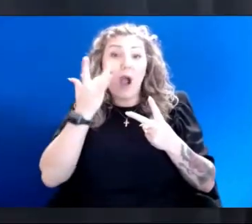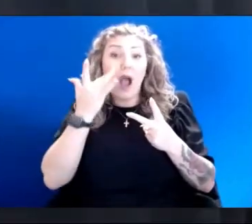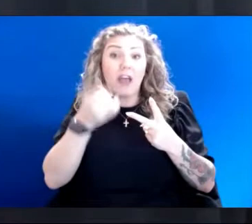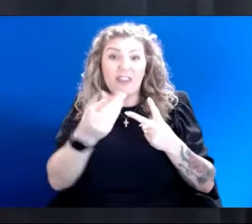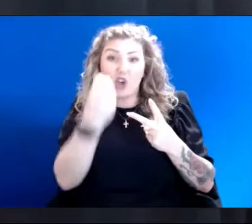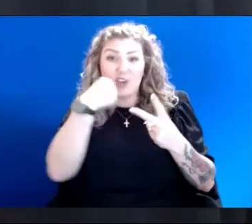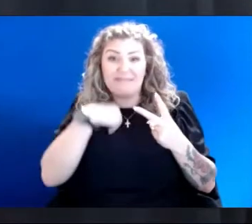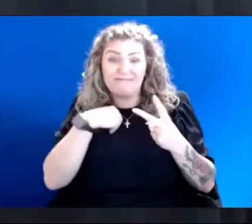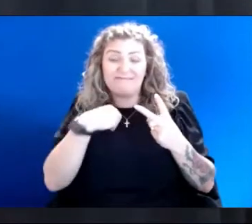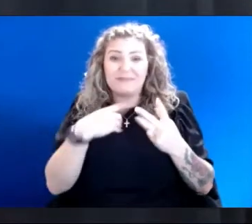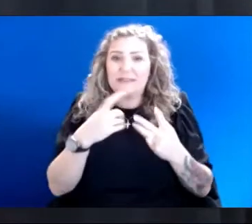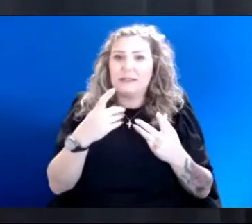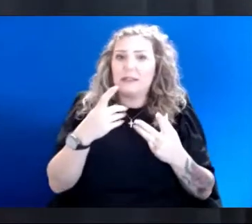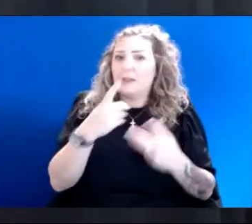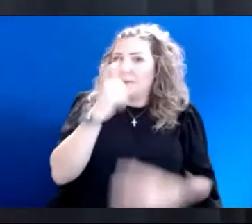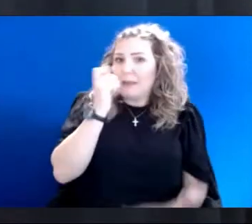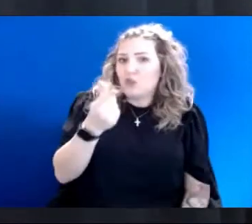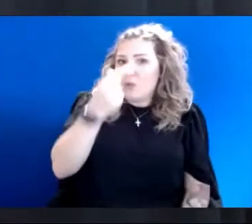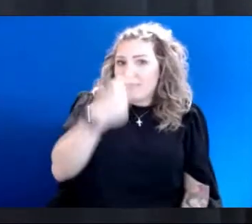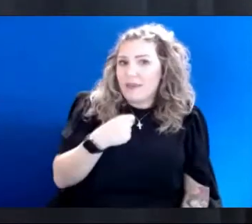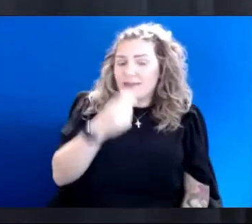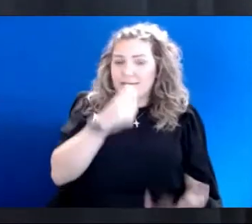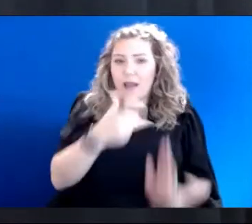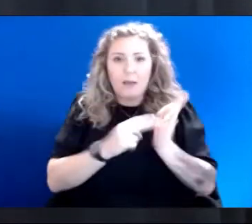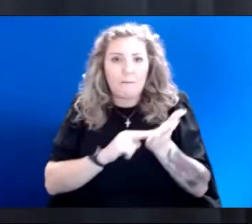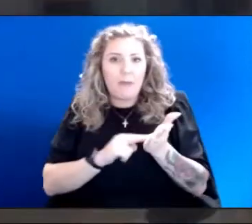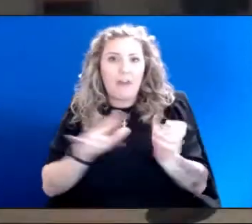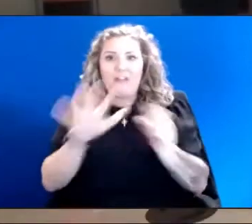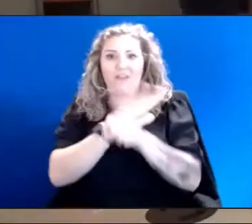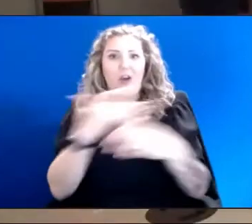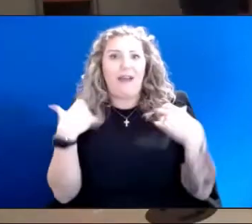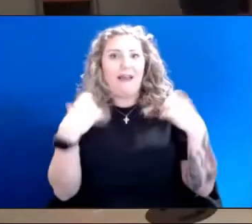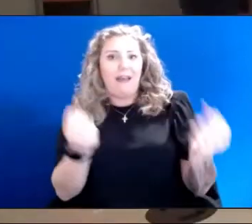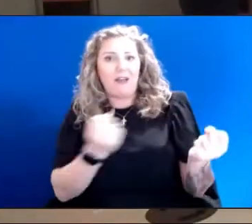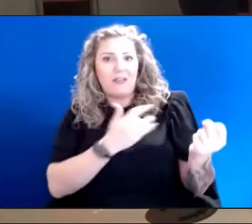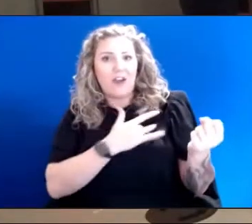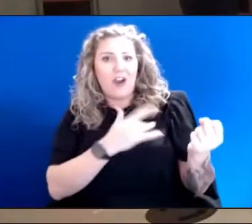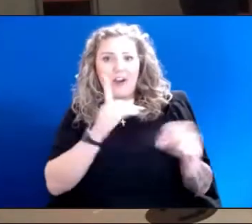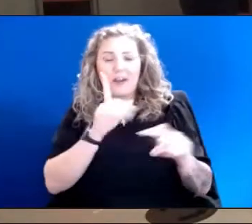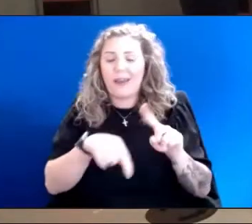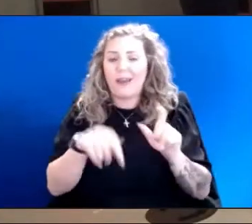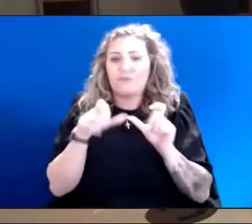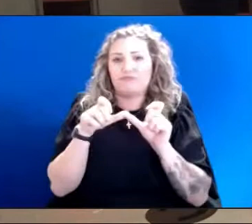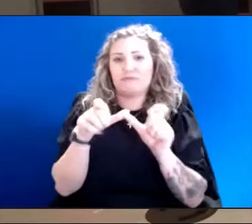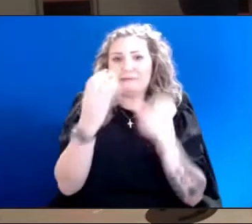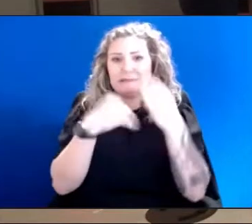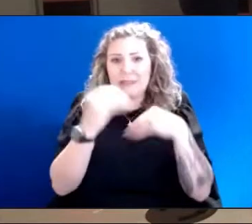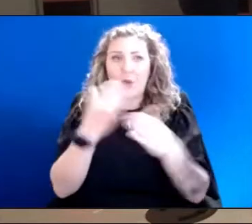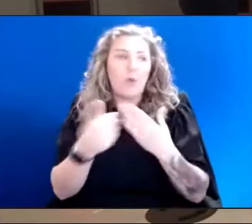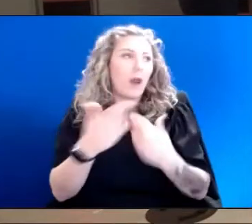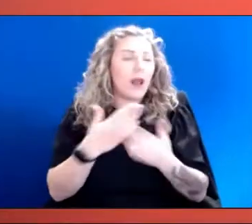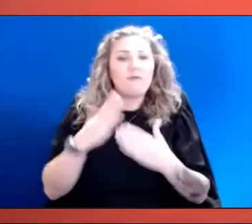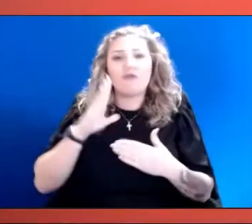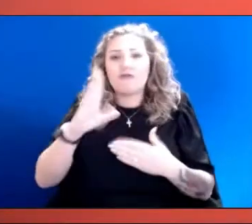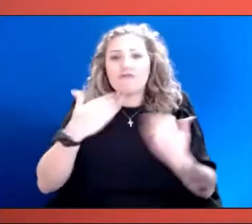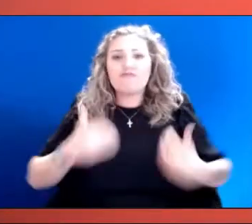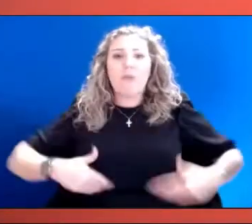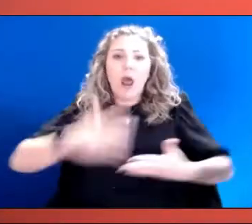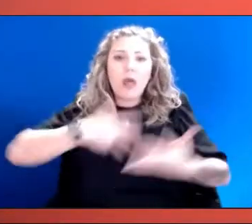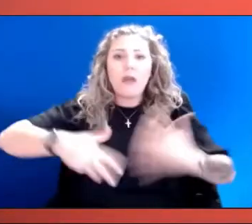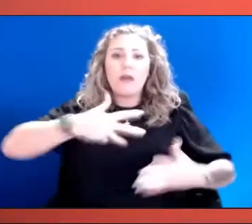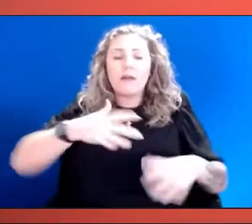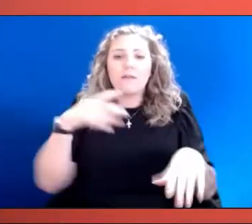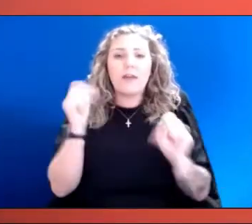you're thin doesn't mean you've got a healthy heart. And doesn't mean you can just keep eating whatever because your metabolism is quicker. Lots of people are thin that have diabetes